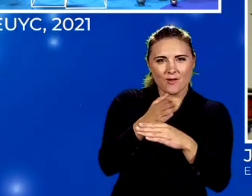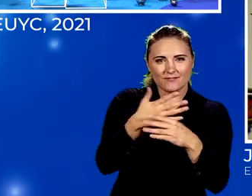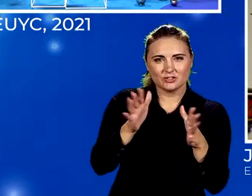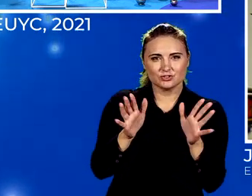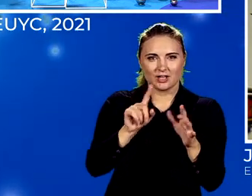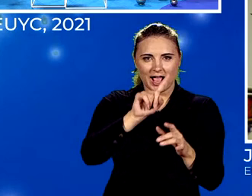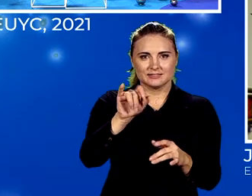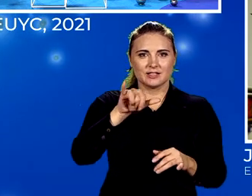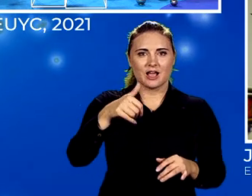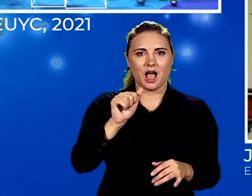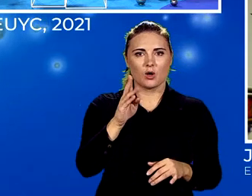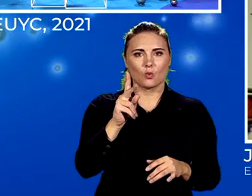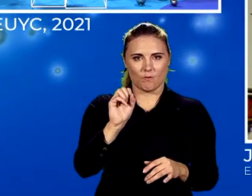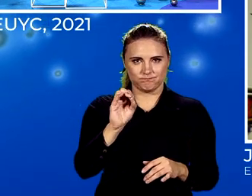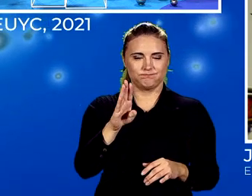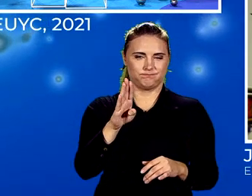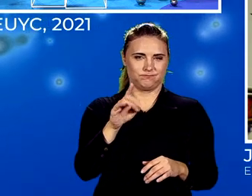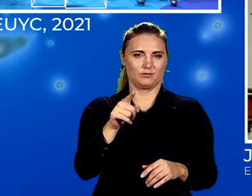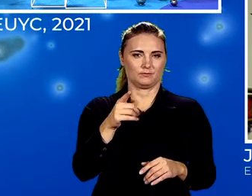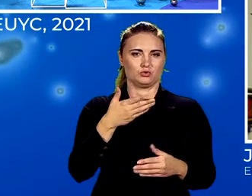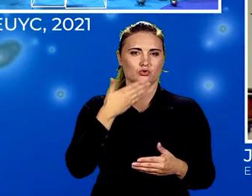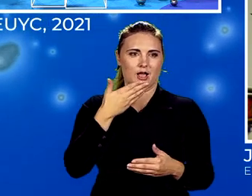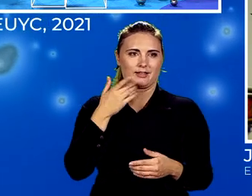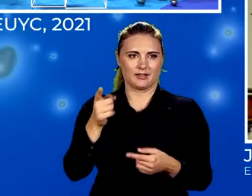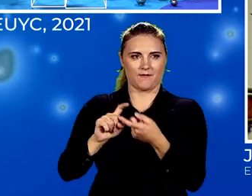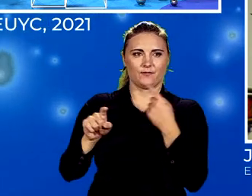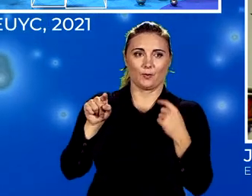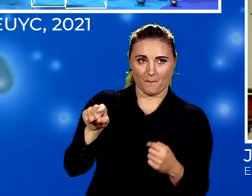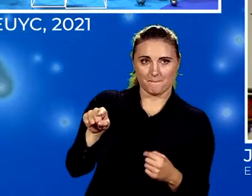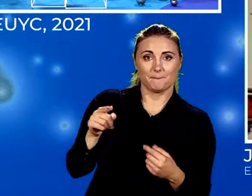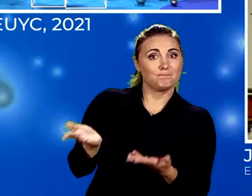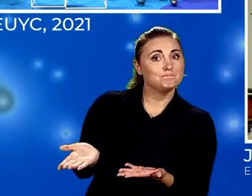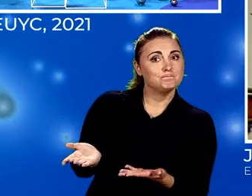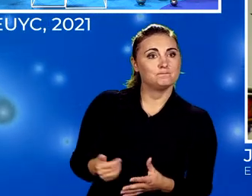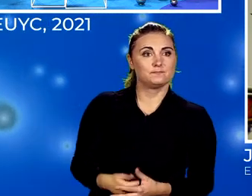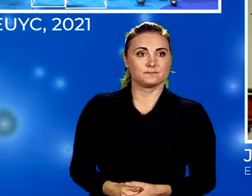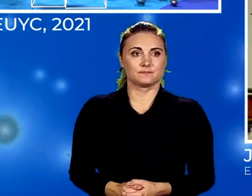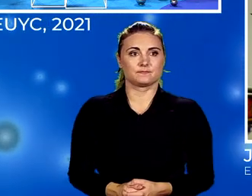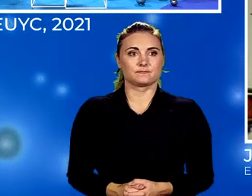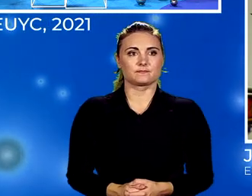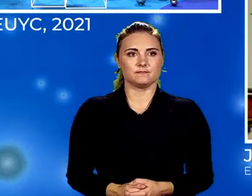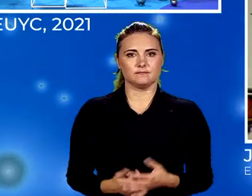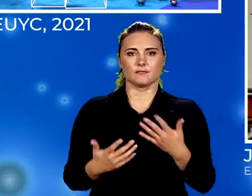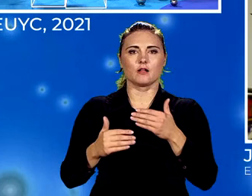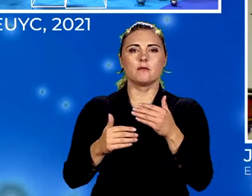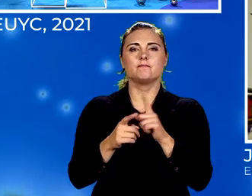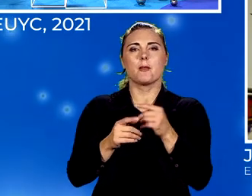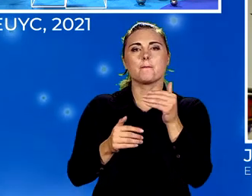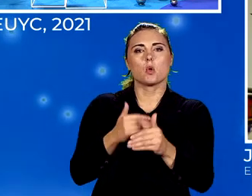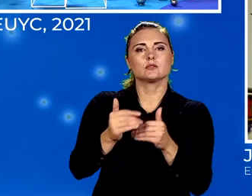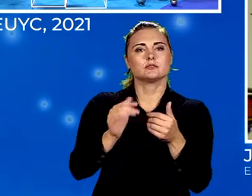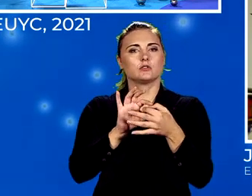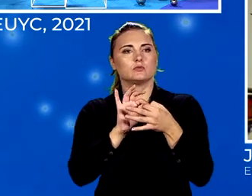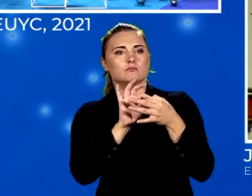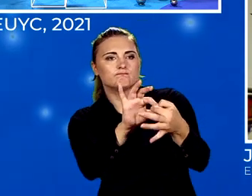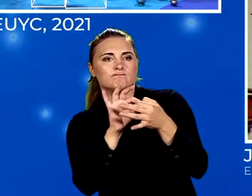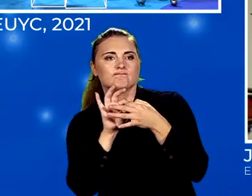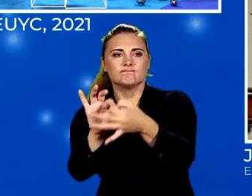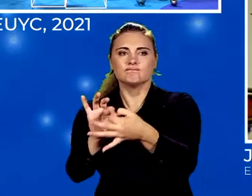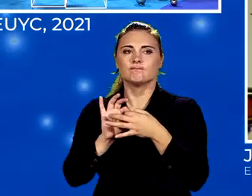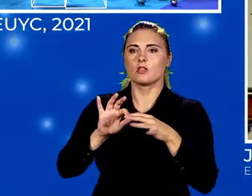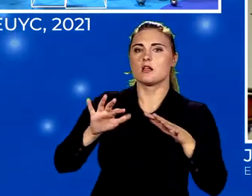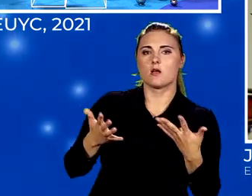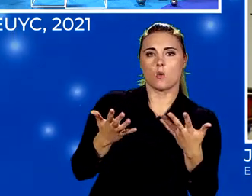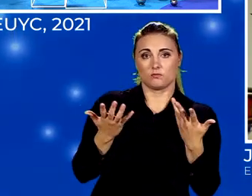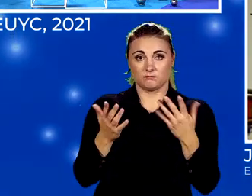that sometimes it takes us quite a lot of time to go through the process of participation and then go on into the results, that we have improved this, but